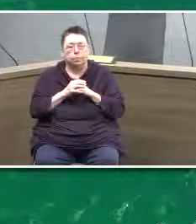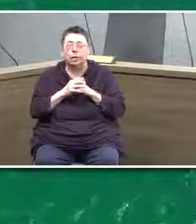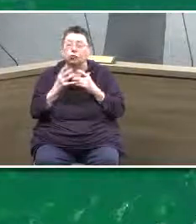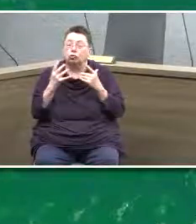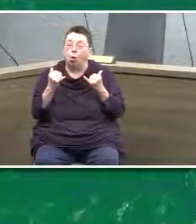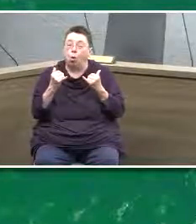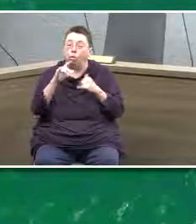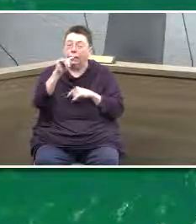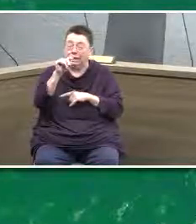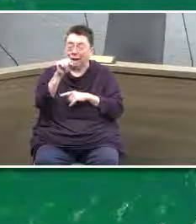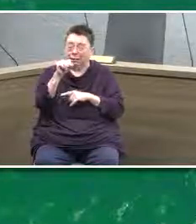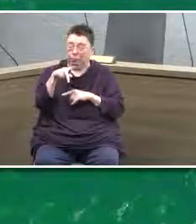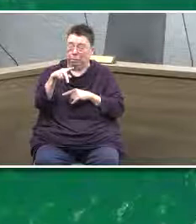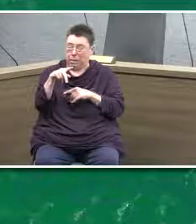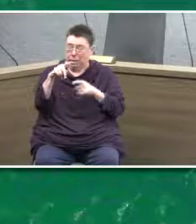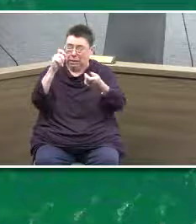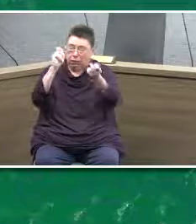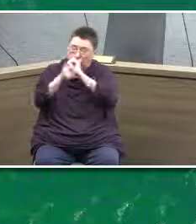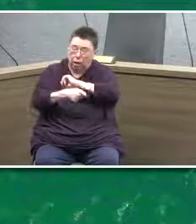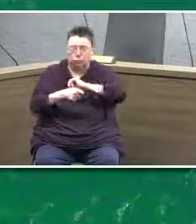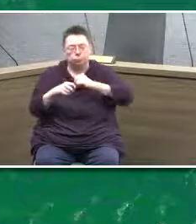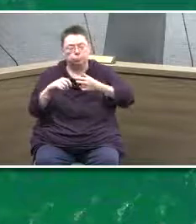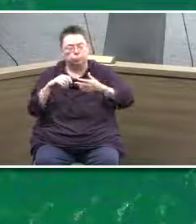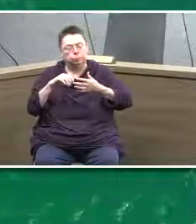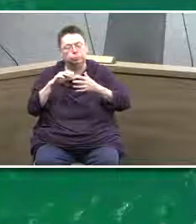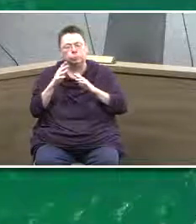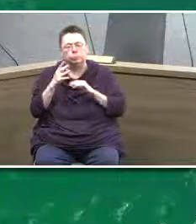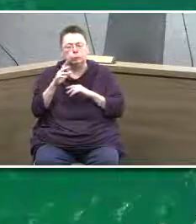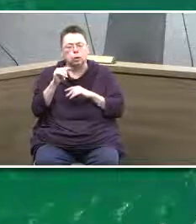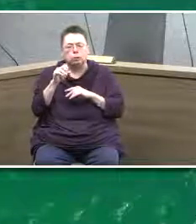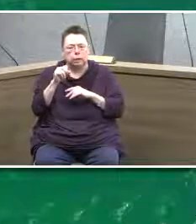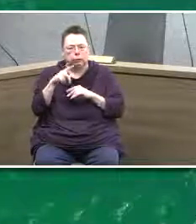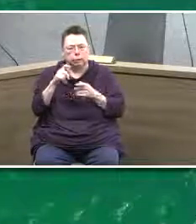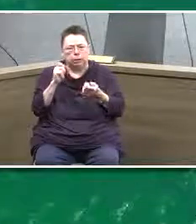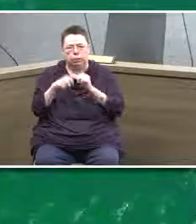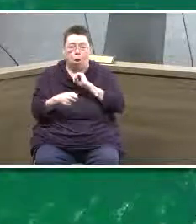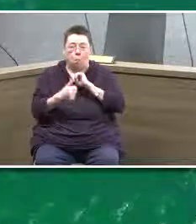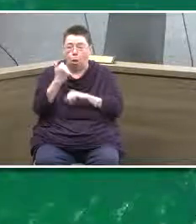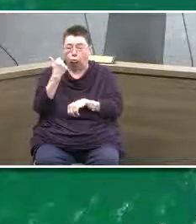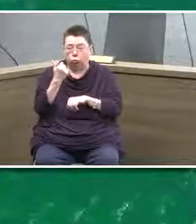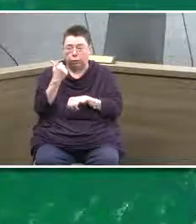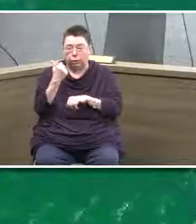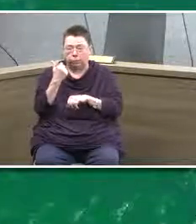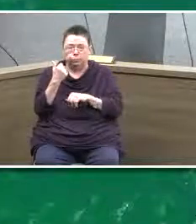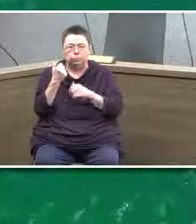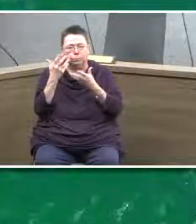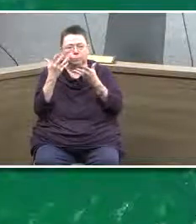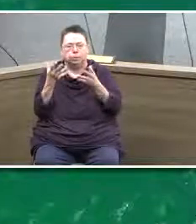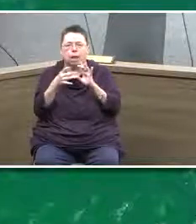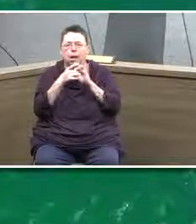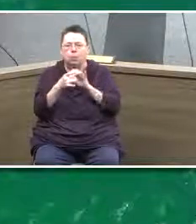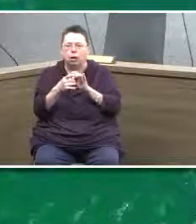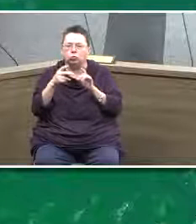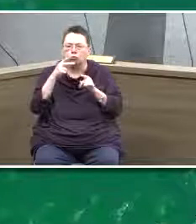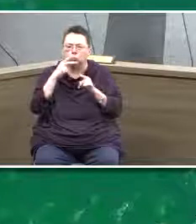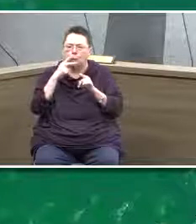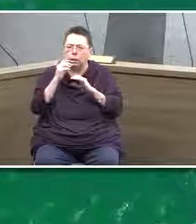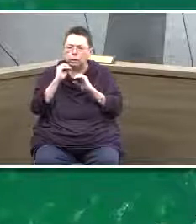So the updates to the plan largely consist of the following.